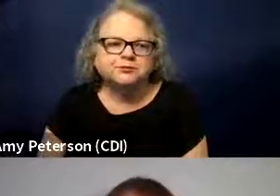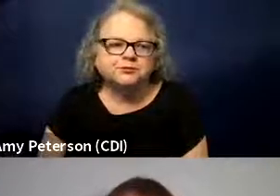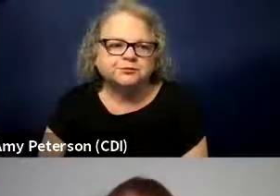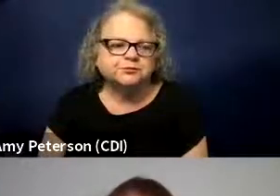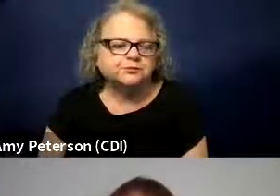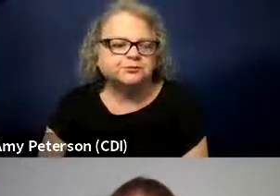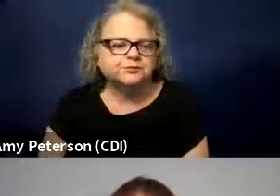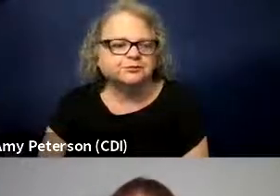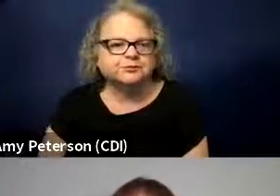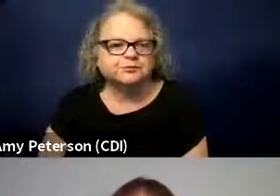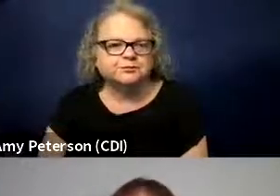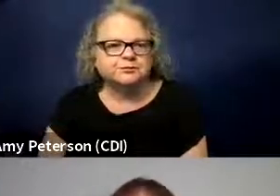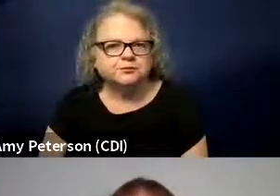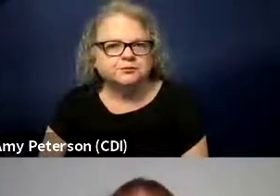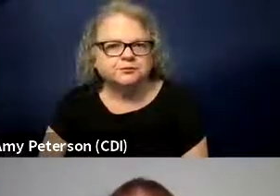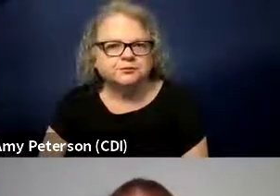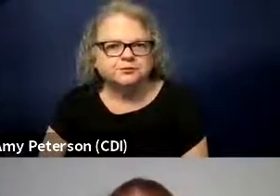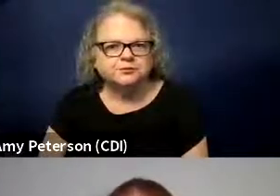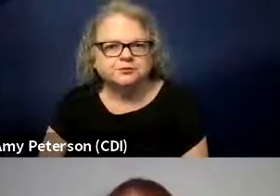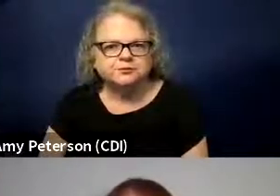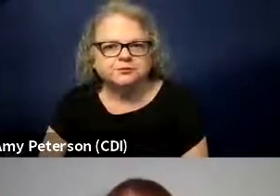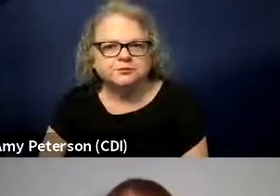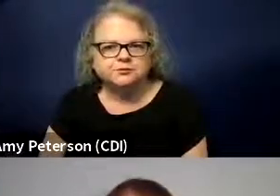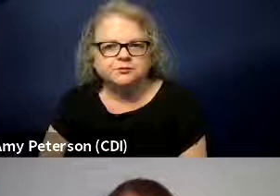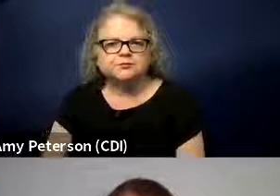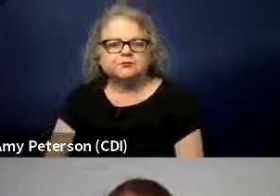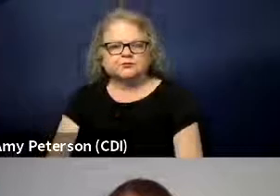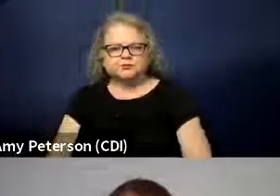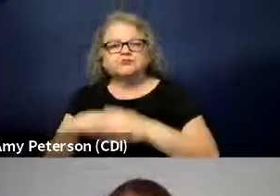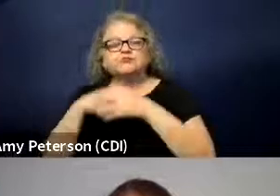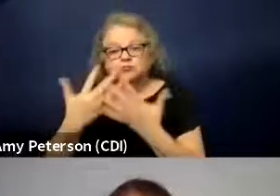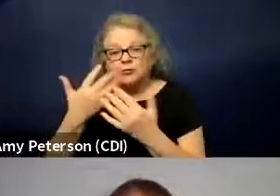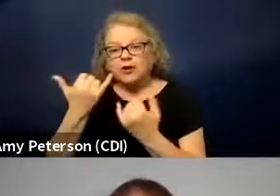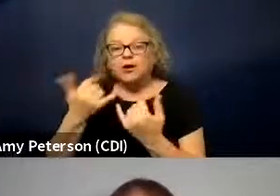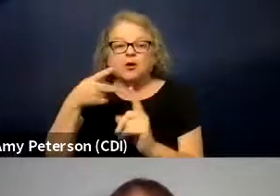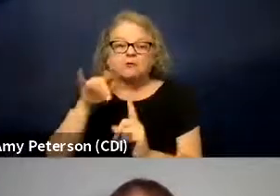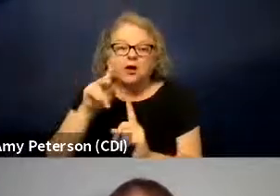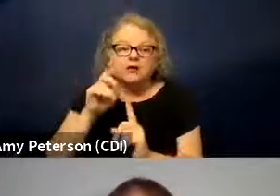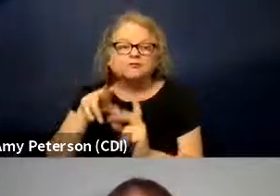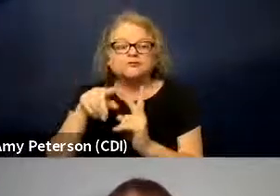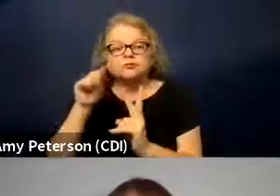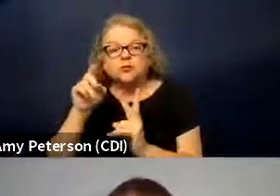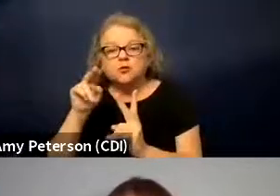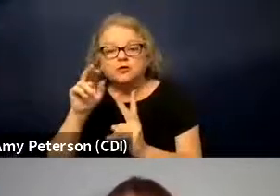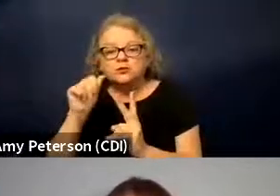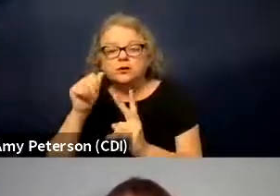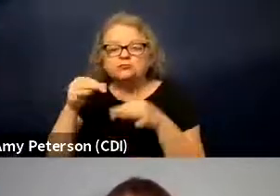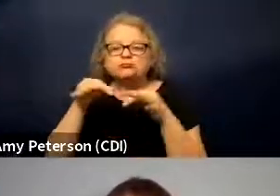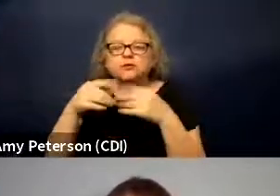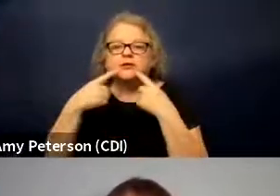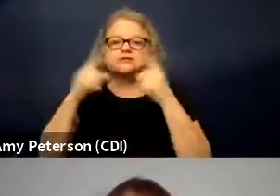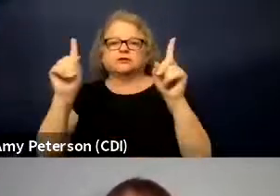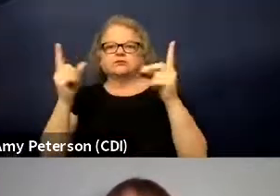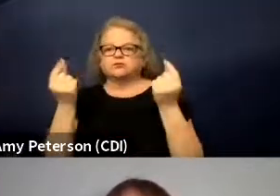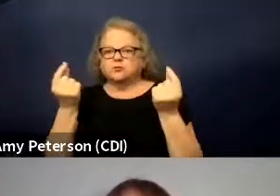How effective are these vaccines? The Pfizer and Moderna vaccines are extremely